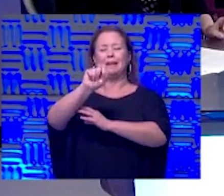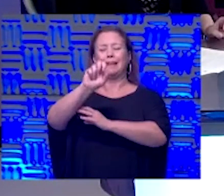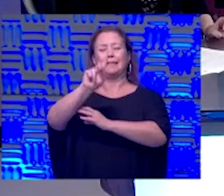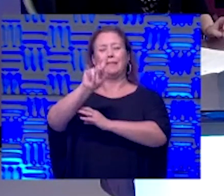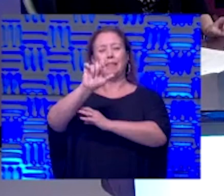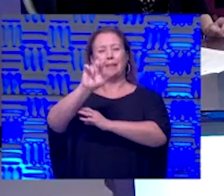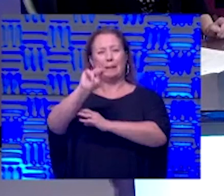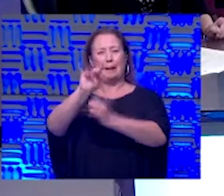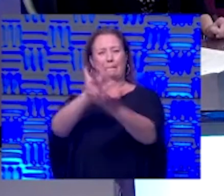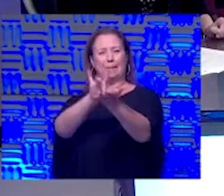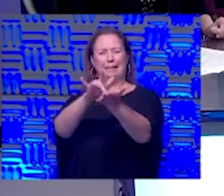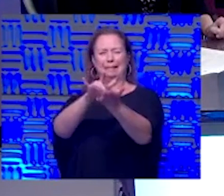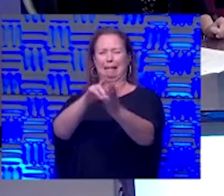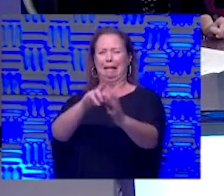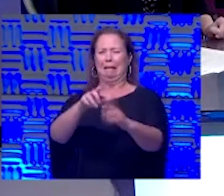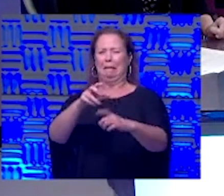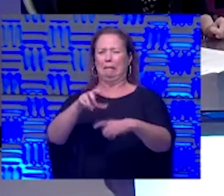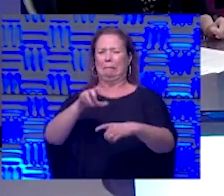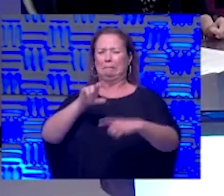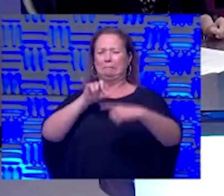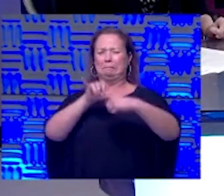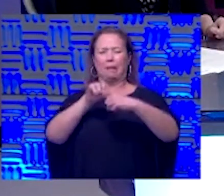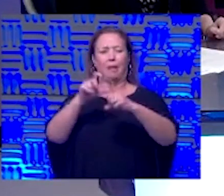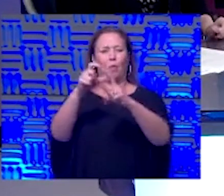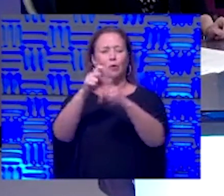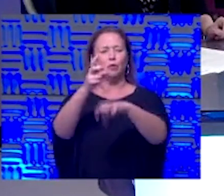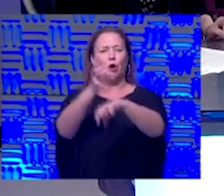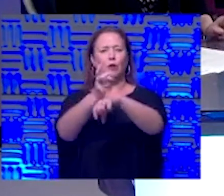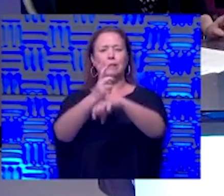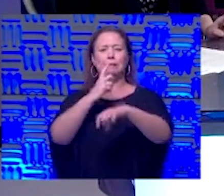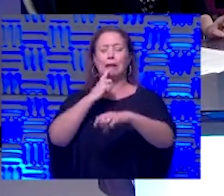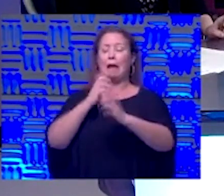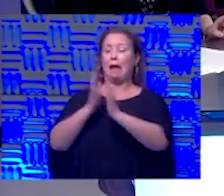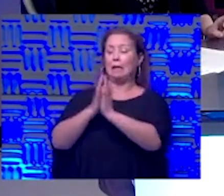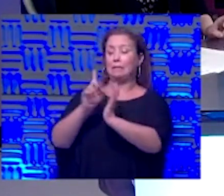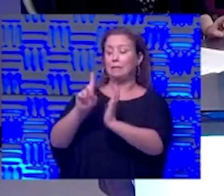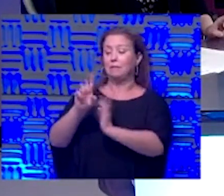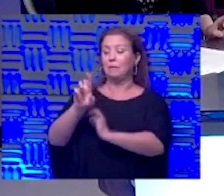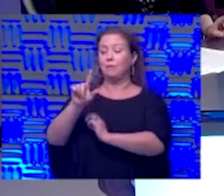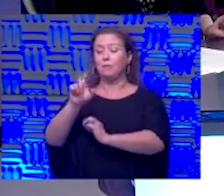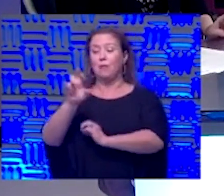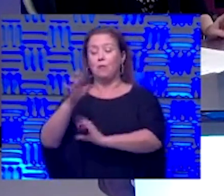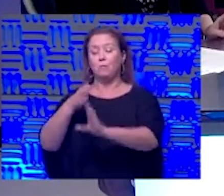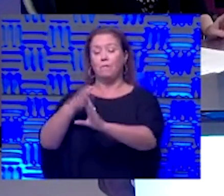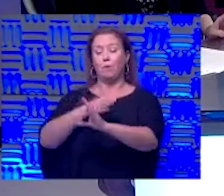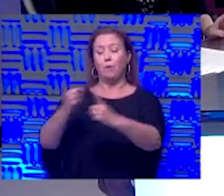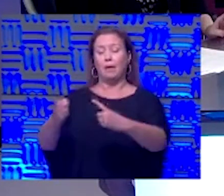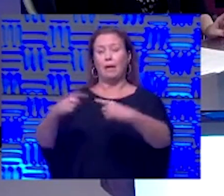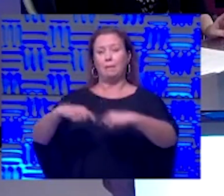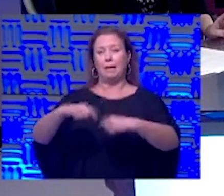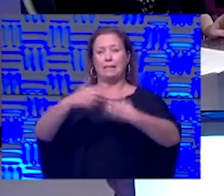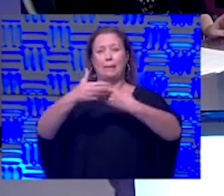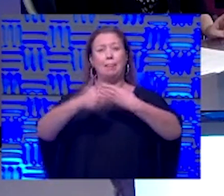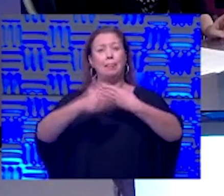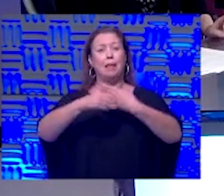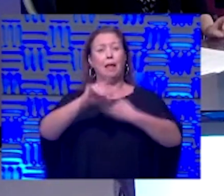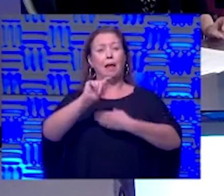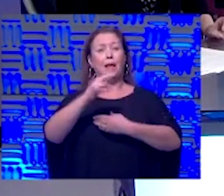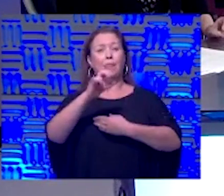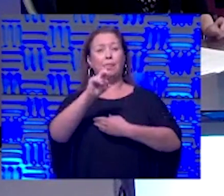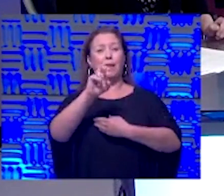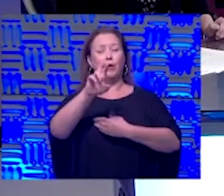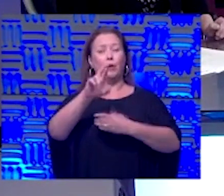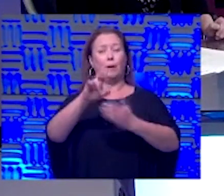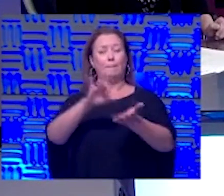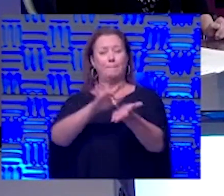butchered that name. I do believe from asking Dr. Lauer prior to the broadcast that it's a blood thinner. Is that